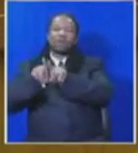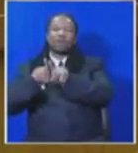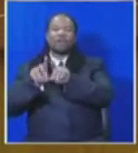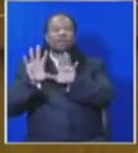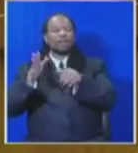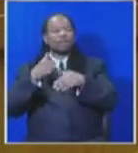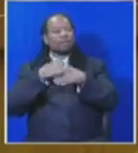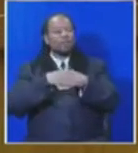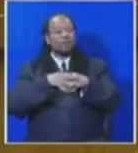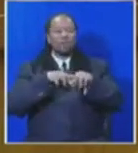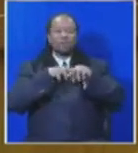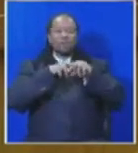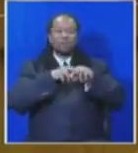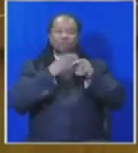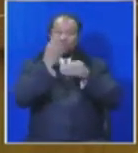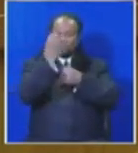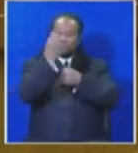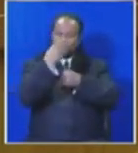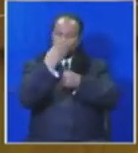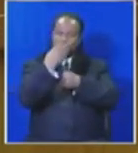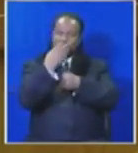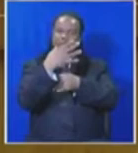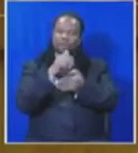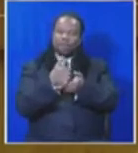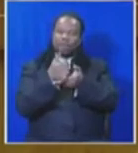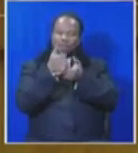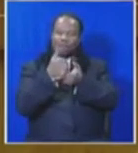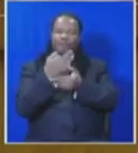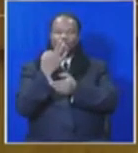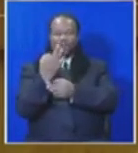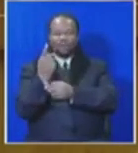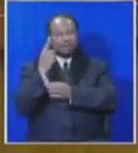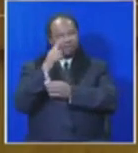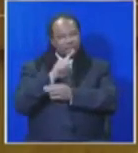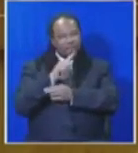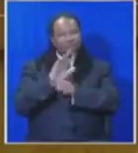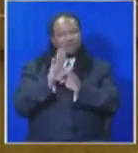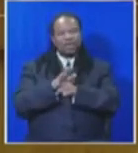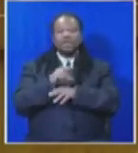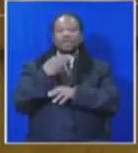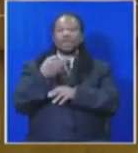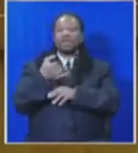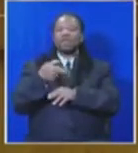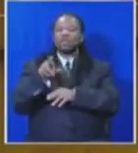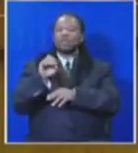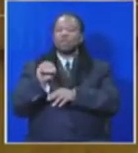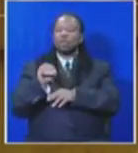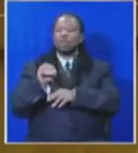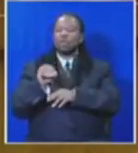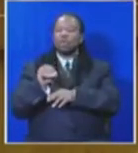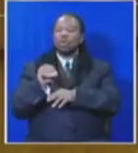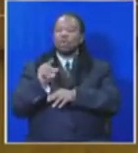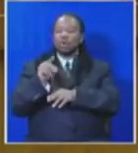is essential to installing this new capacity. Within 3 days of the Fukushima nuclear disaster in Japan, the